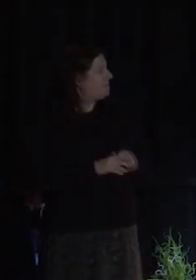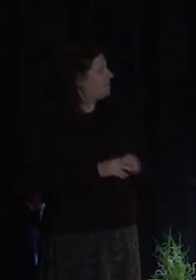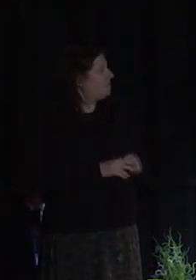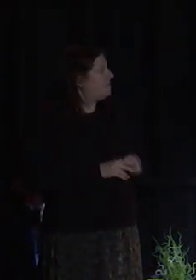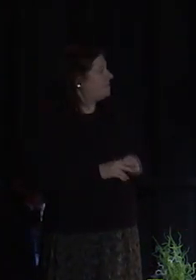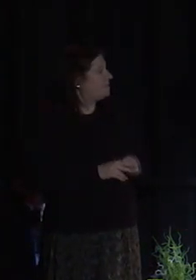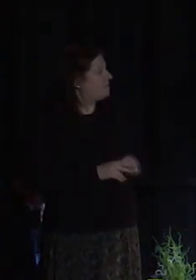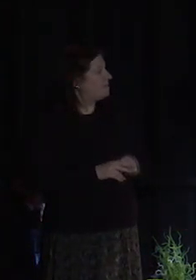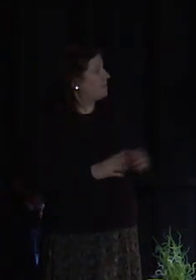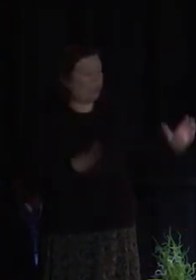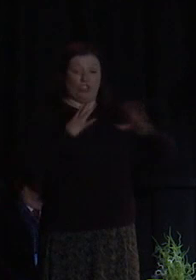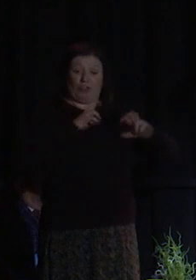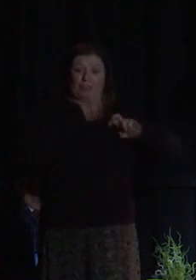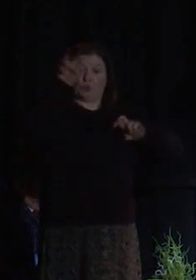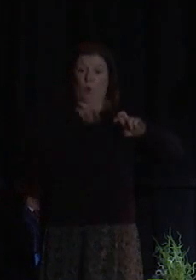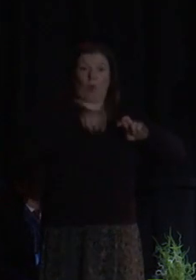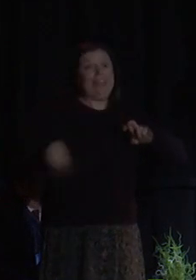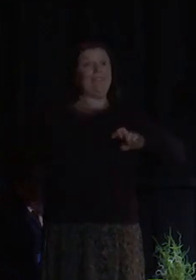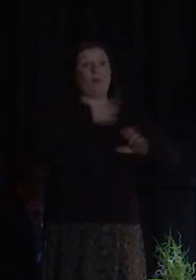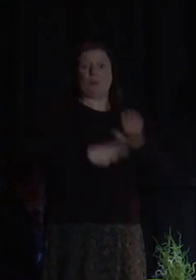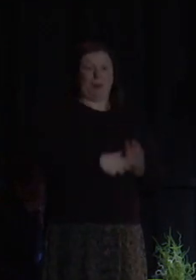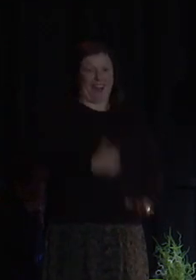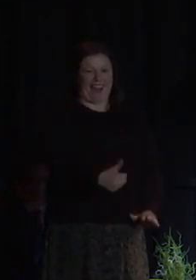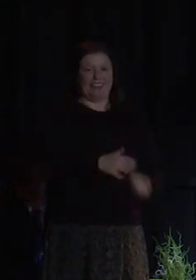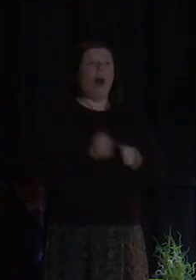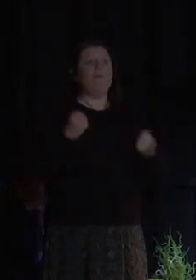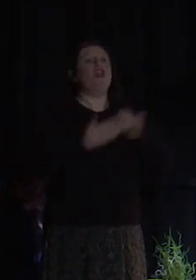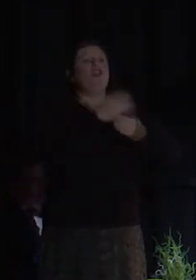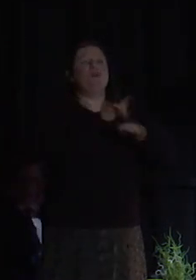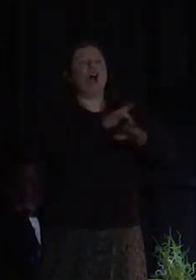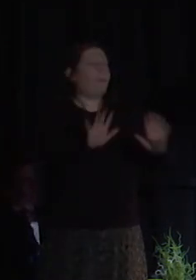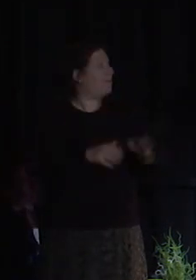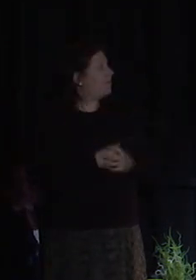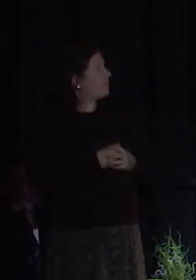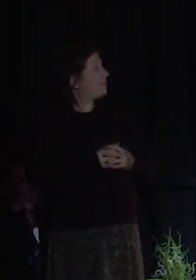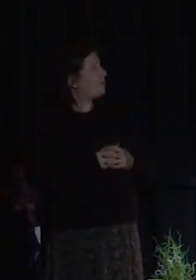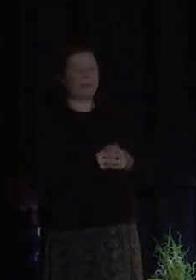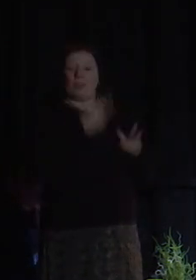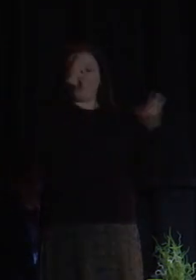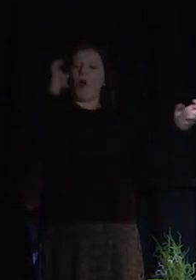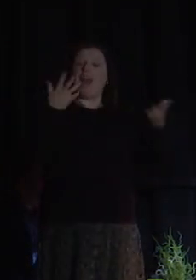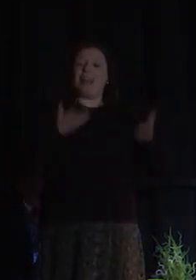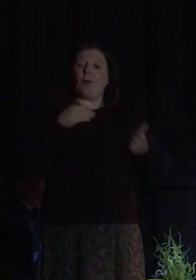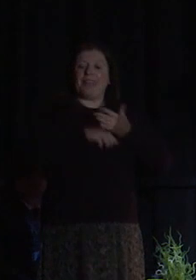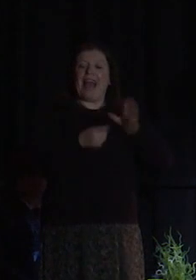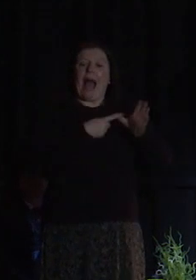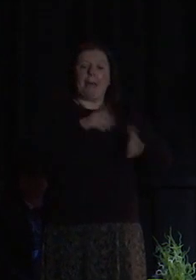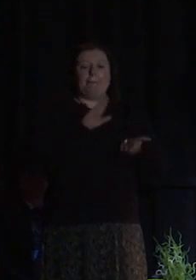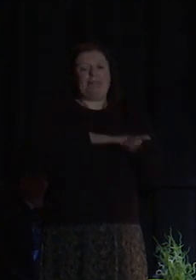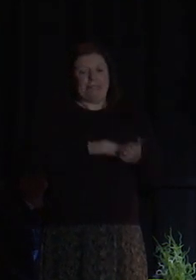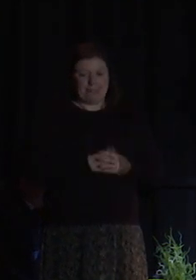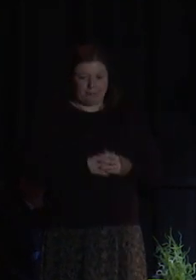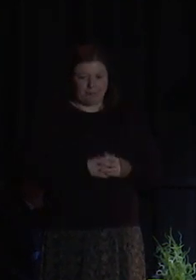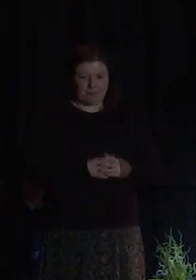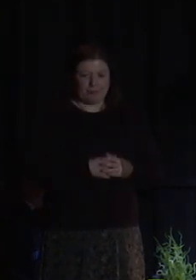11 and 1 baby. And it's ready to tour now for you bookers. Anyway, back to the new show. Now in a minute will be our second production. It will be a mid to large